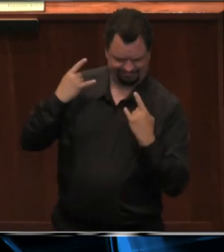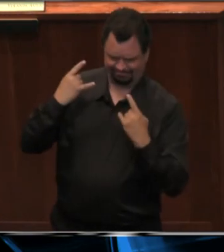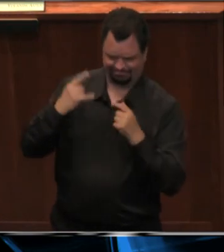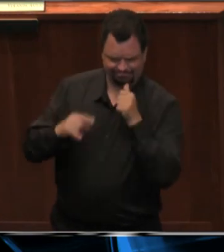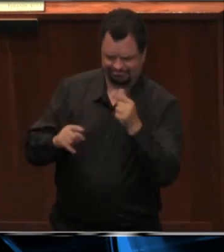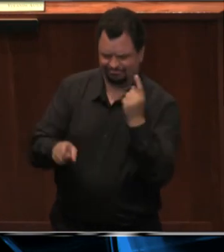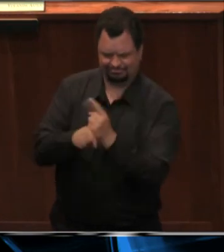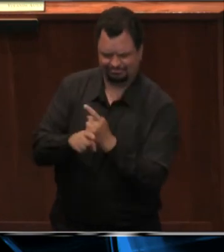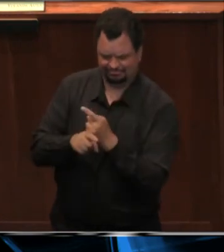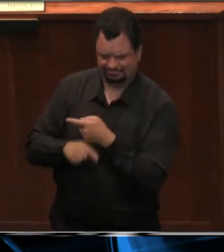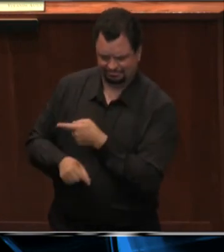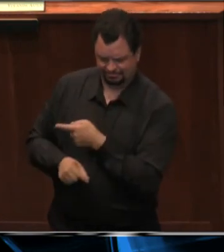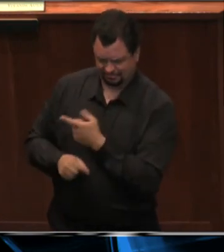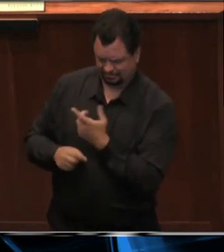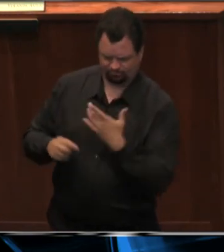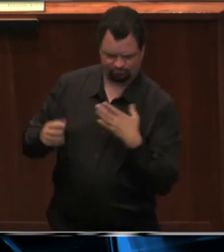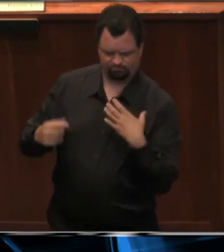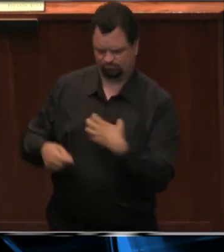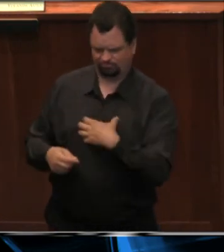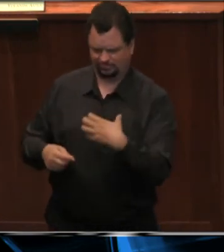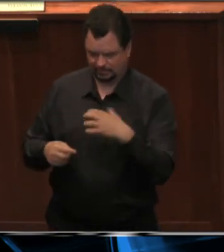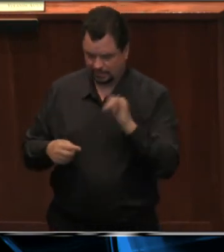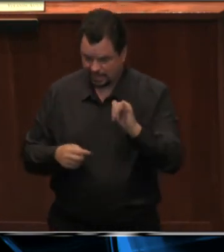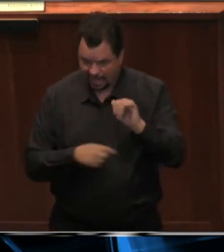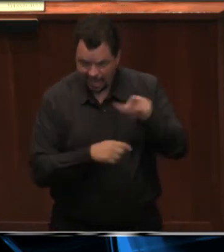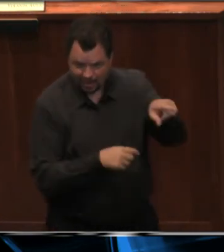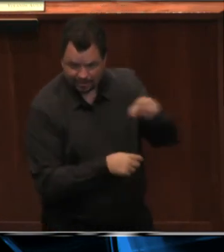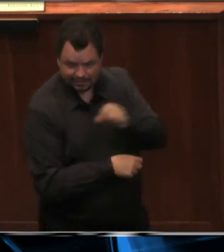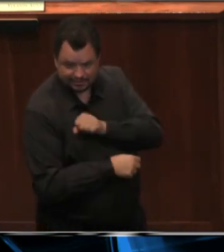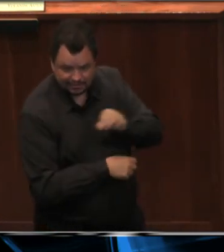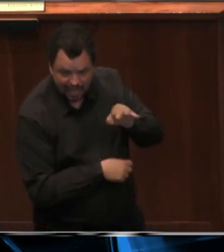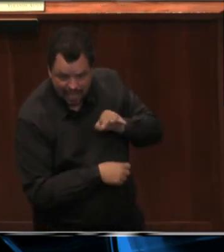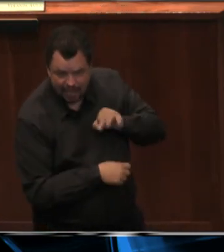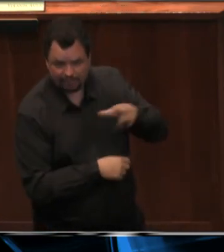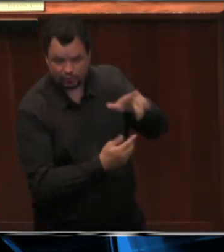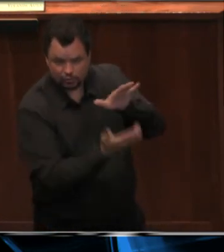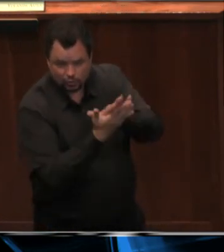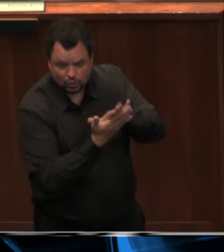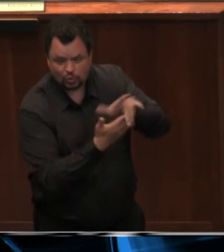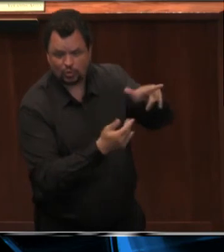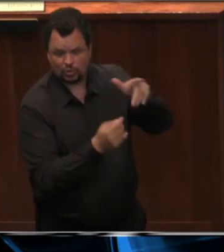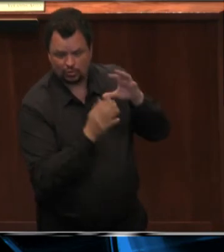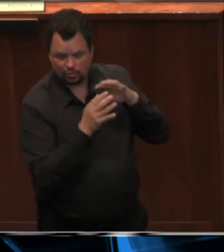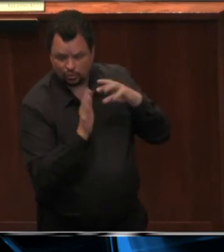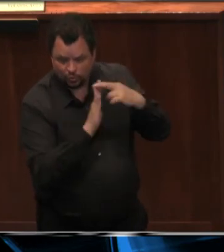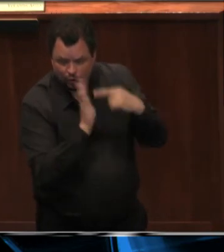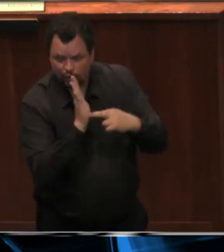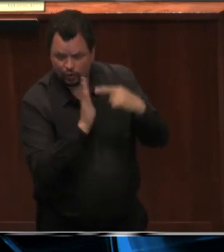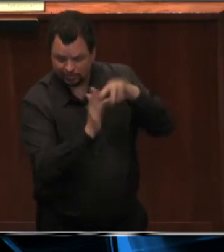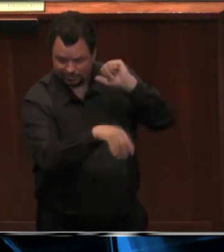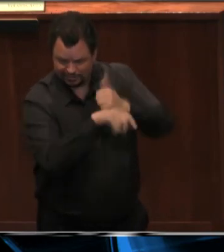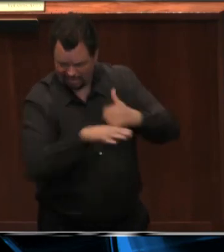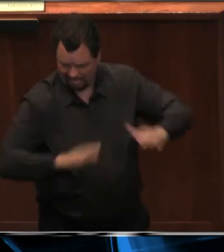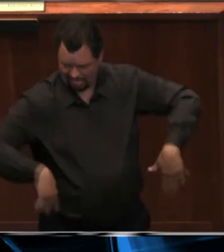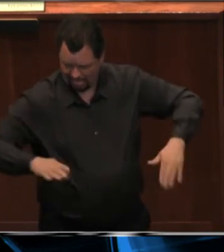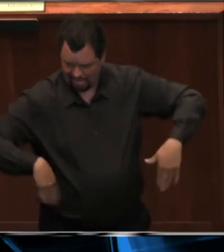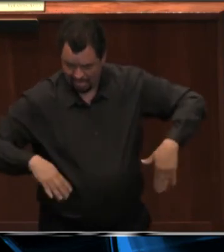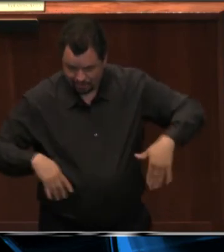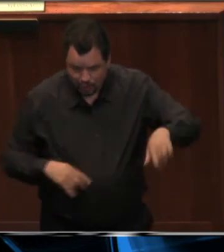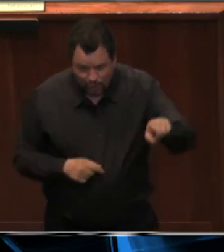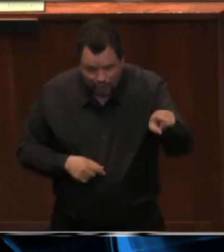for reopening that I have seen. You are essentially sending students and educators back to the